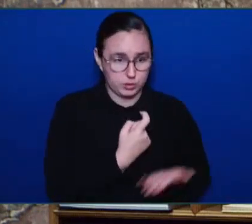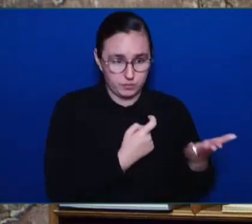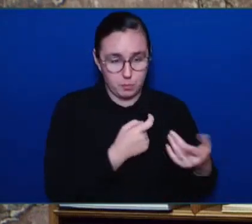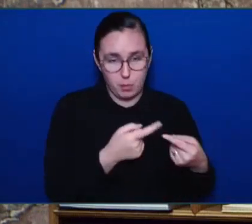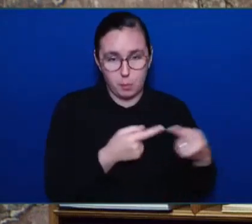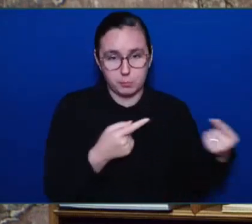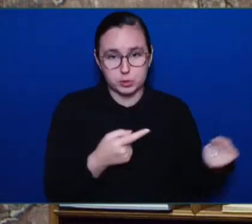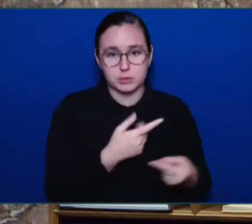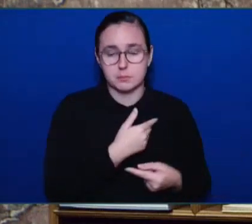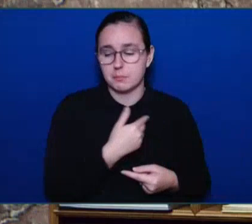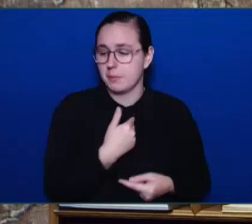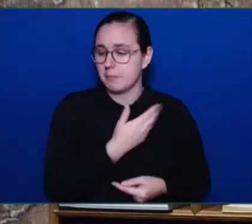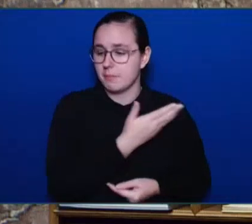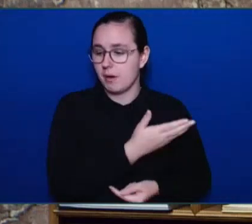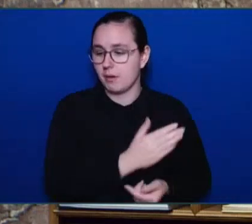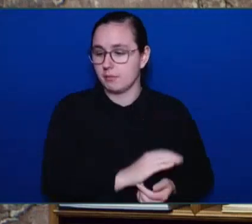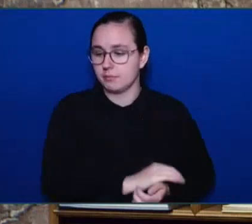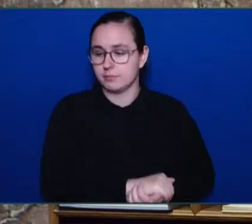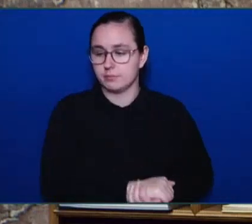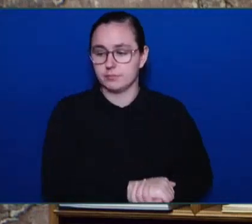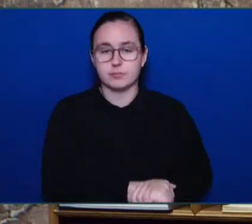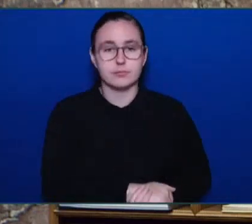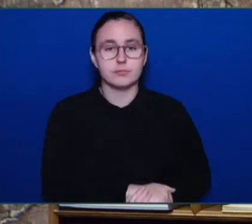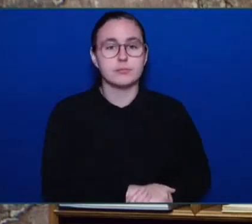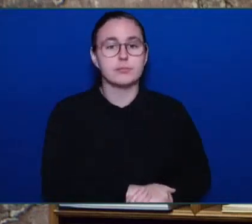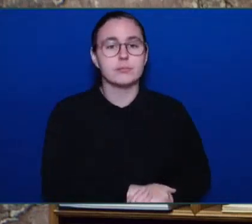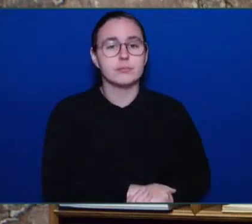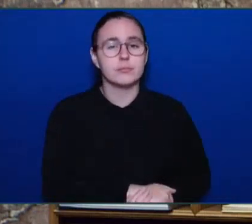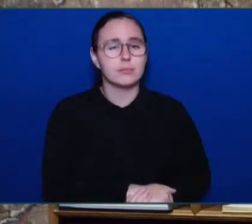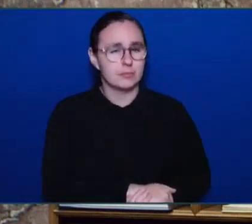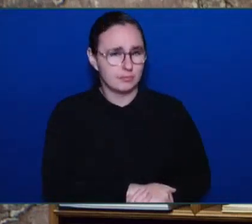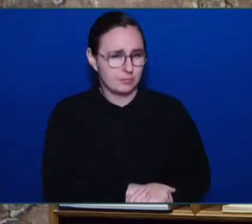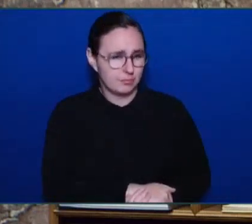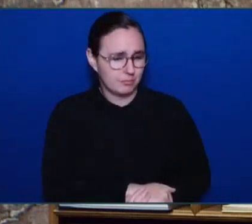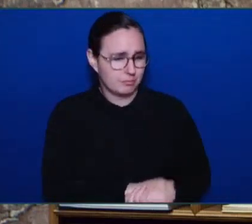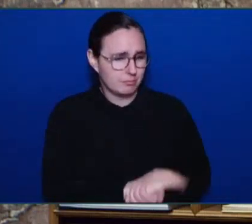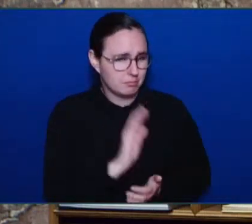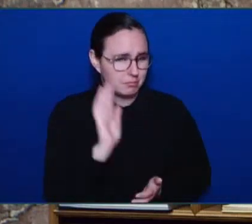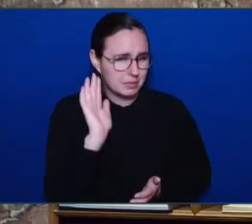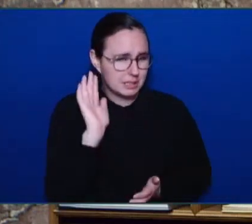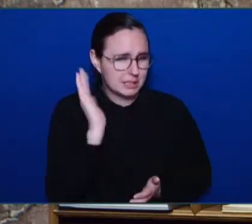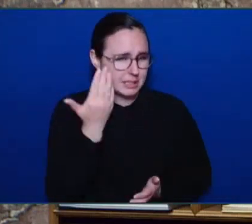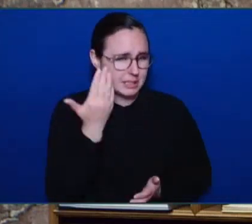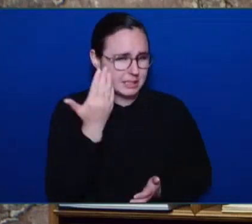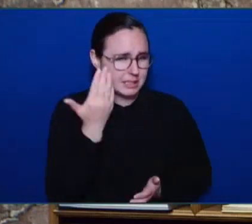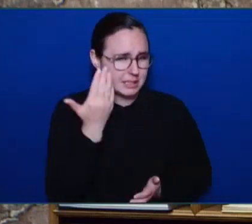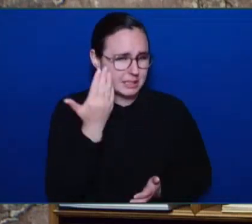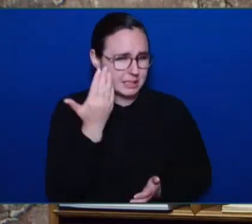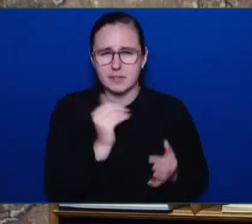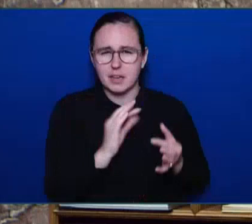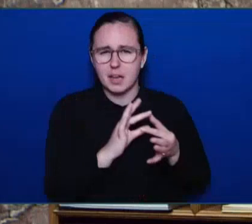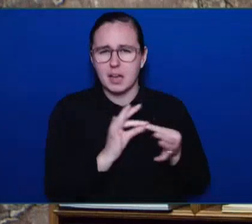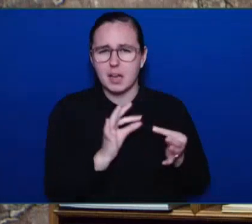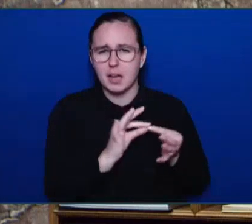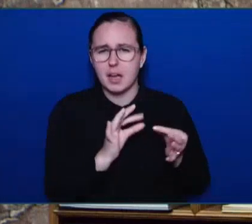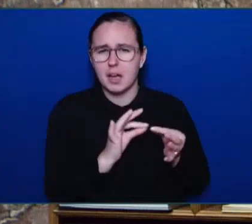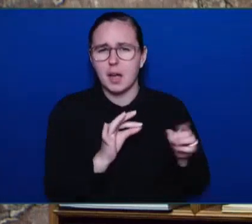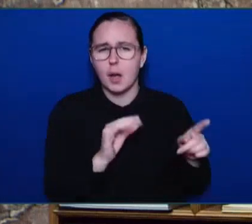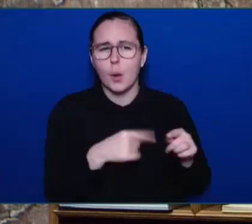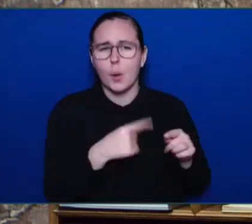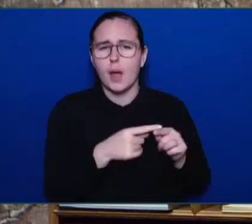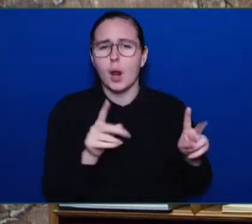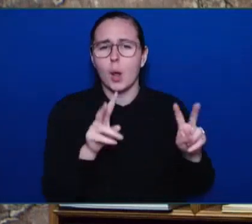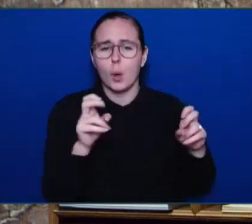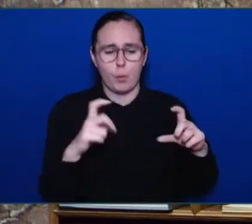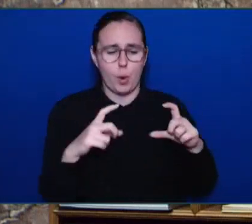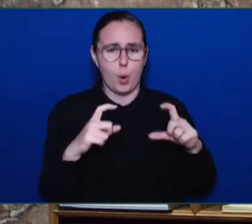I'd like to point out, because he seemed to forget something in his little thing when he quoted the VPD.